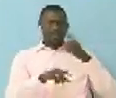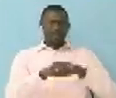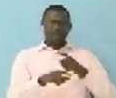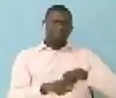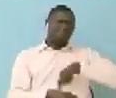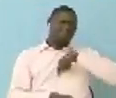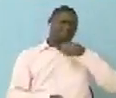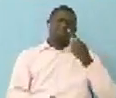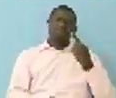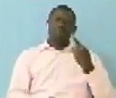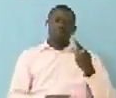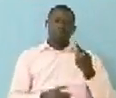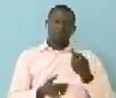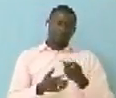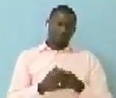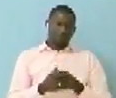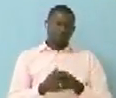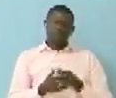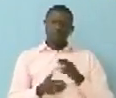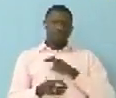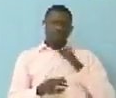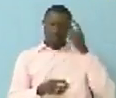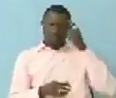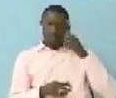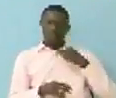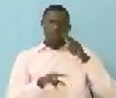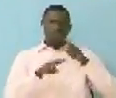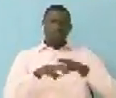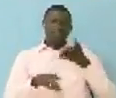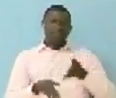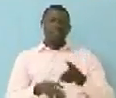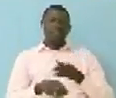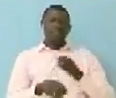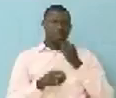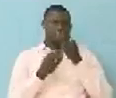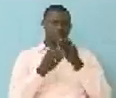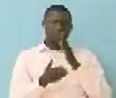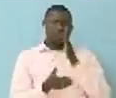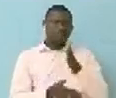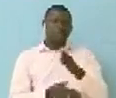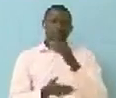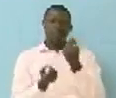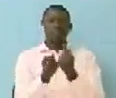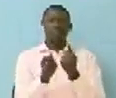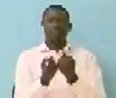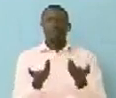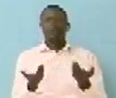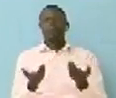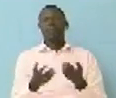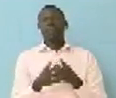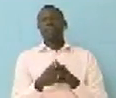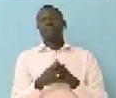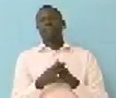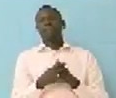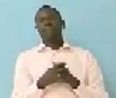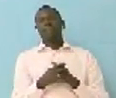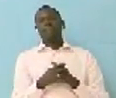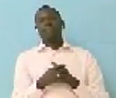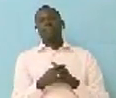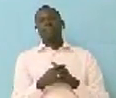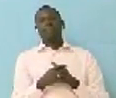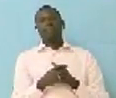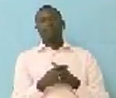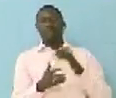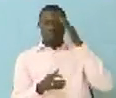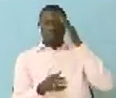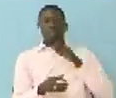tara kanfa ba ko fanan. So he won't expect him to sit here and say the right things. Woto moteji kila la kabisi la jang ay to nyafo.